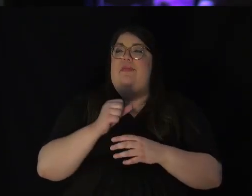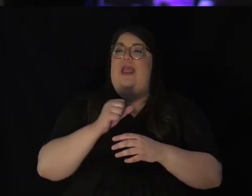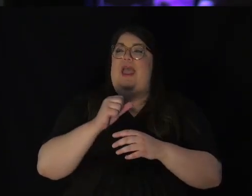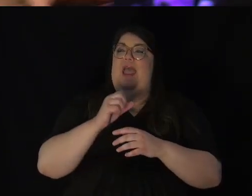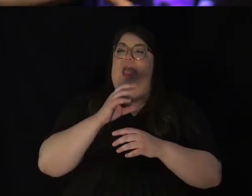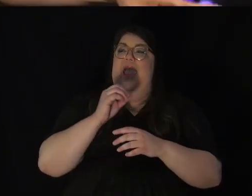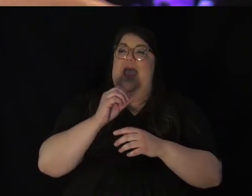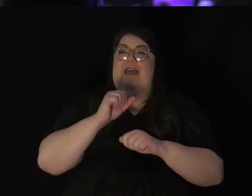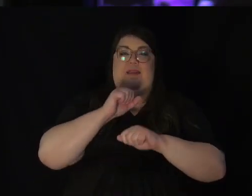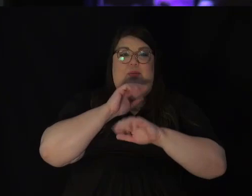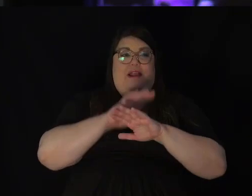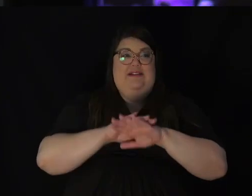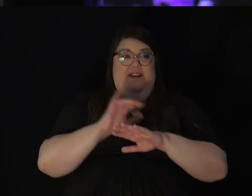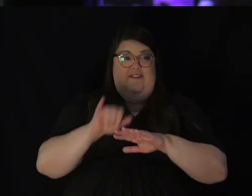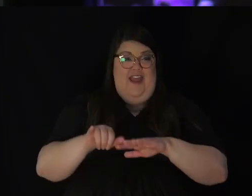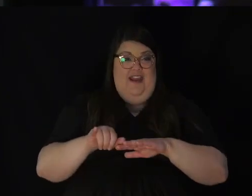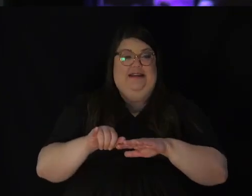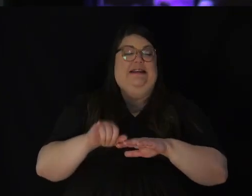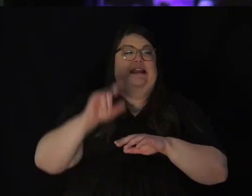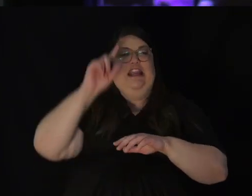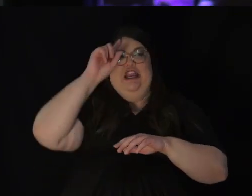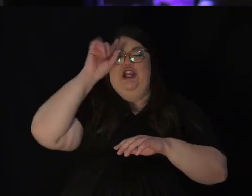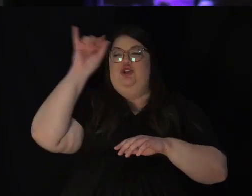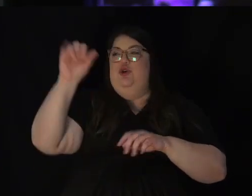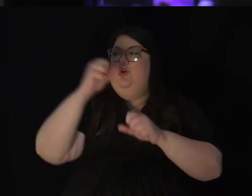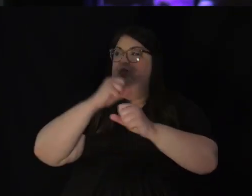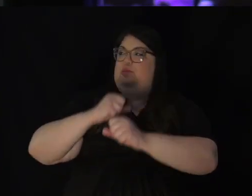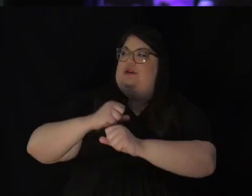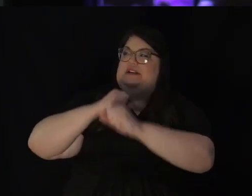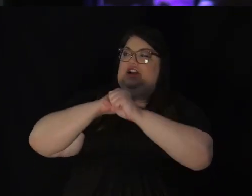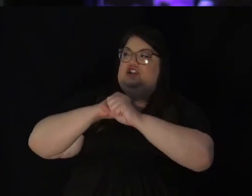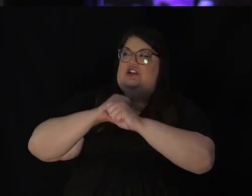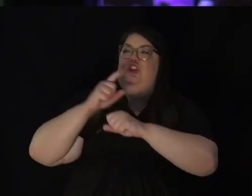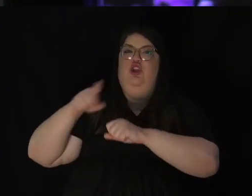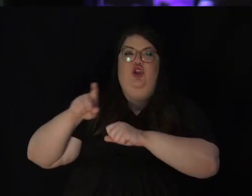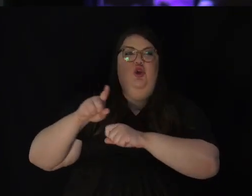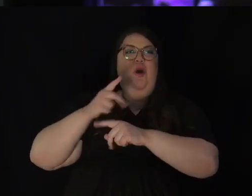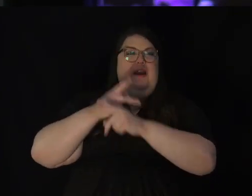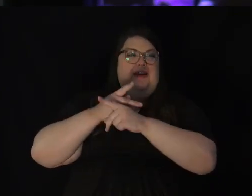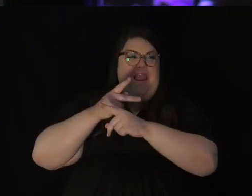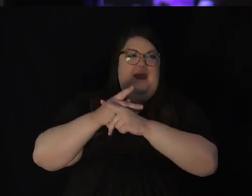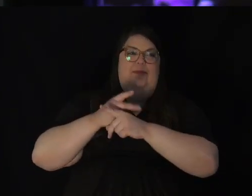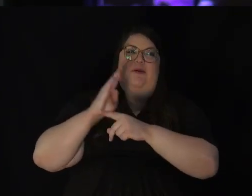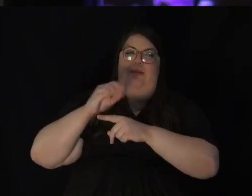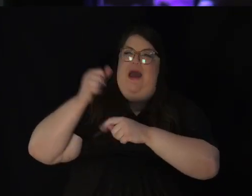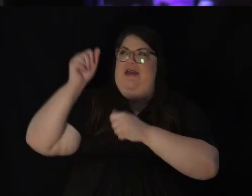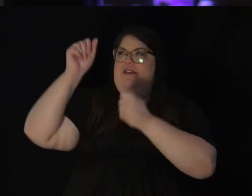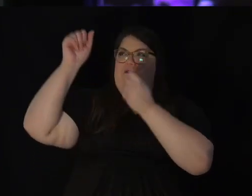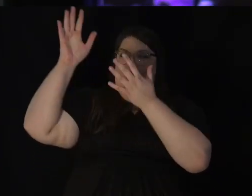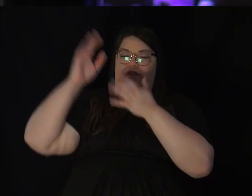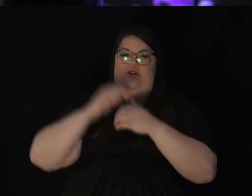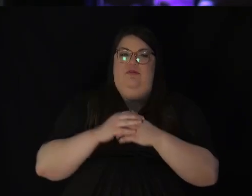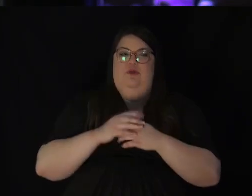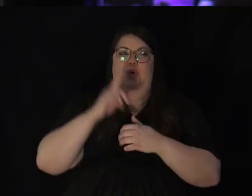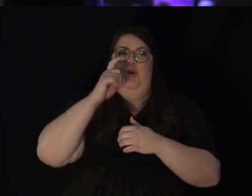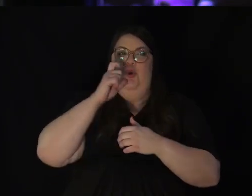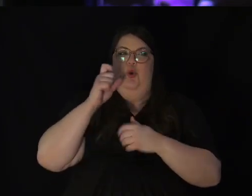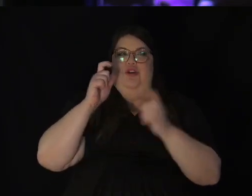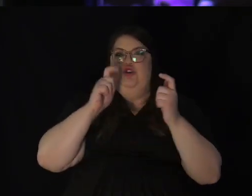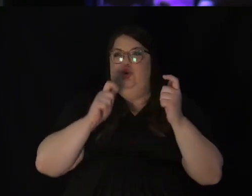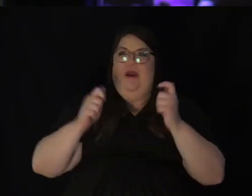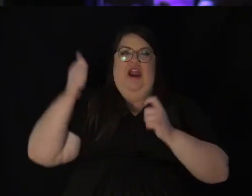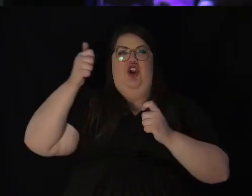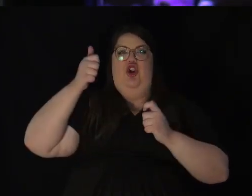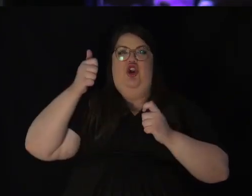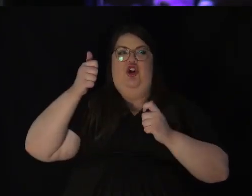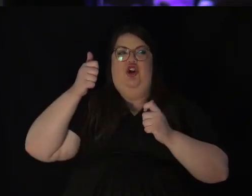that is eternal protection. You are kept by the Father, the one who is greater, the